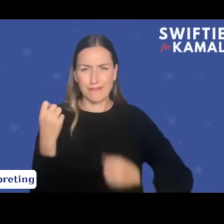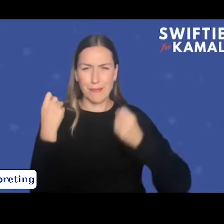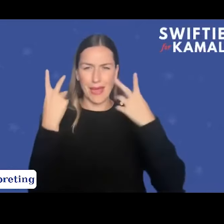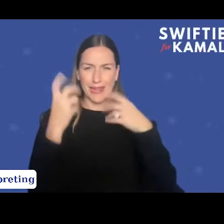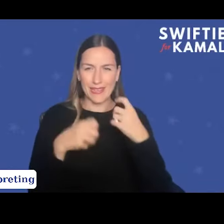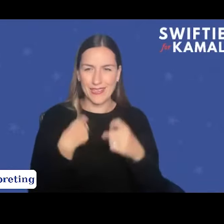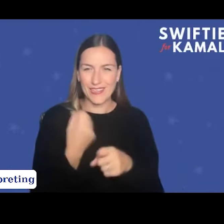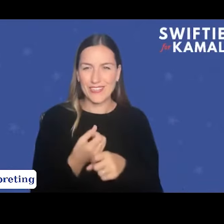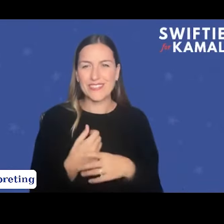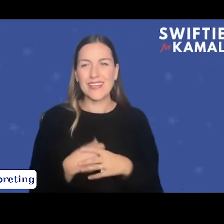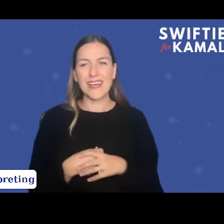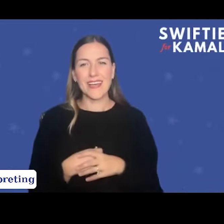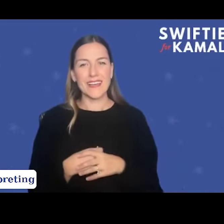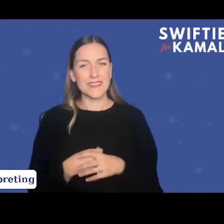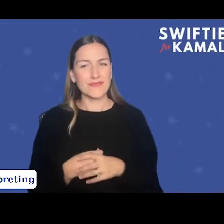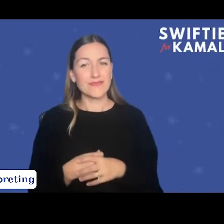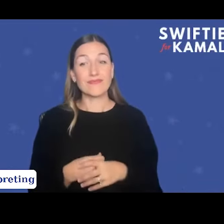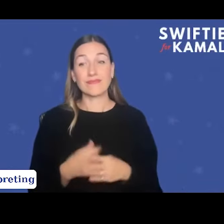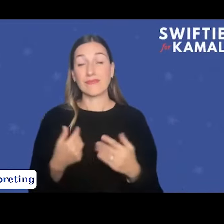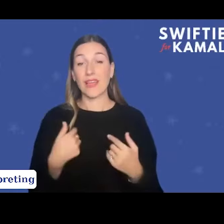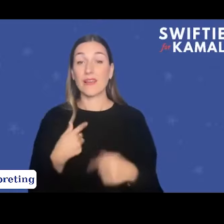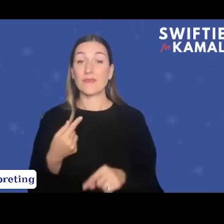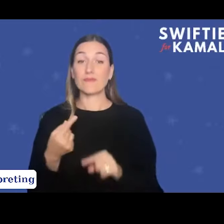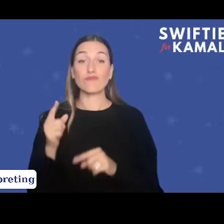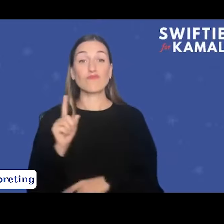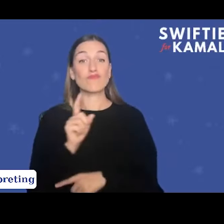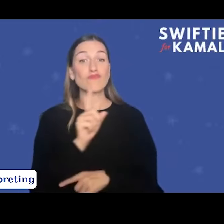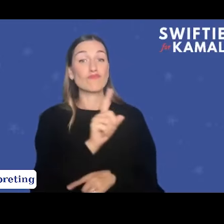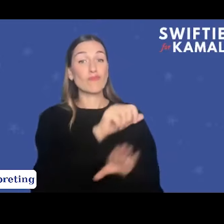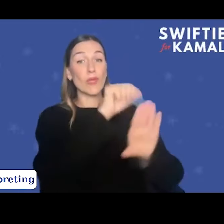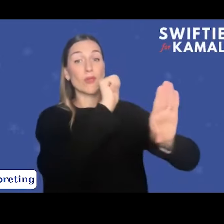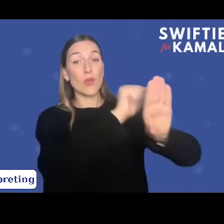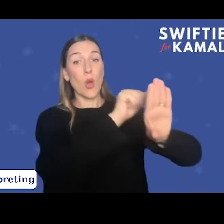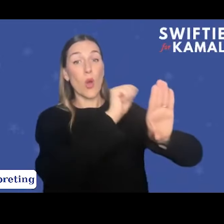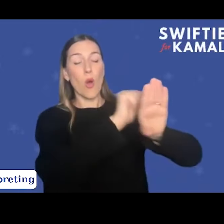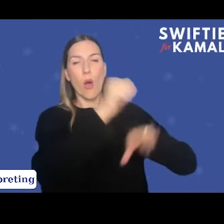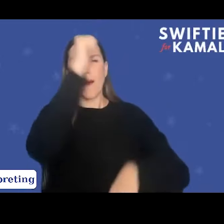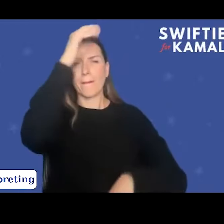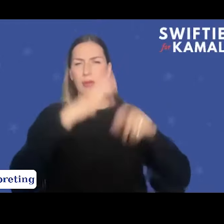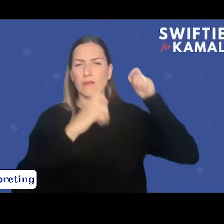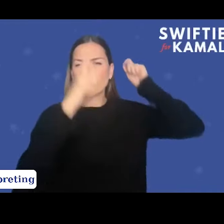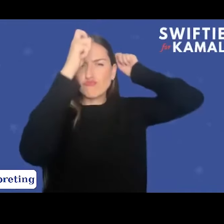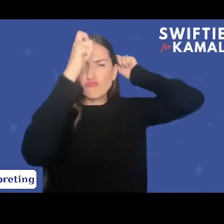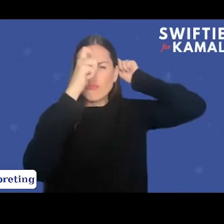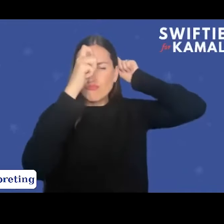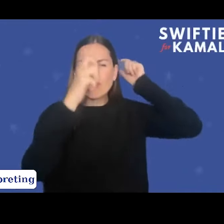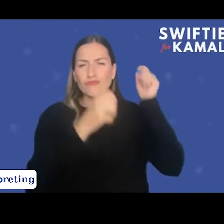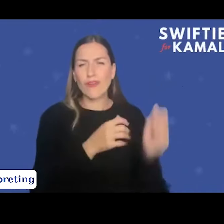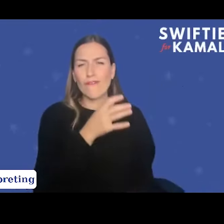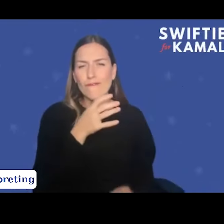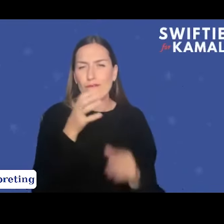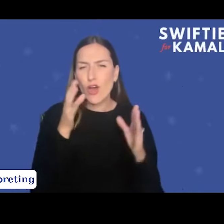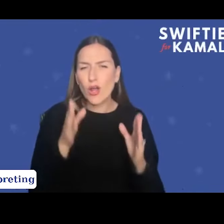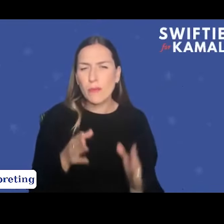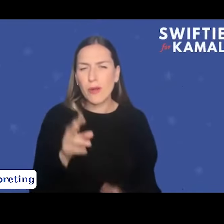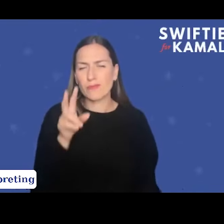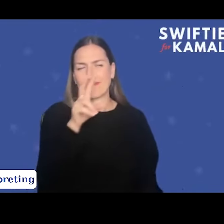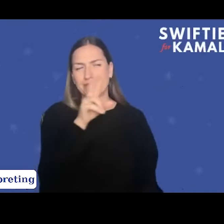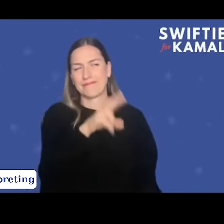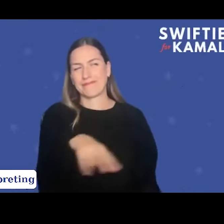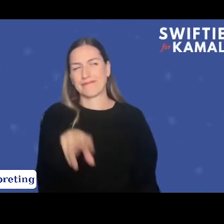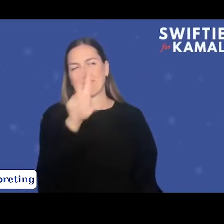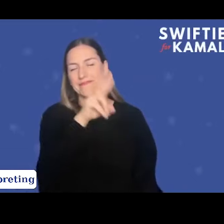so I, you know, knock on a door and a guy with a John Deere cap comes out and I figure he's probably not